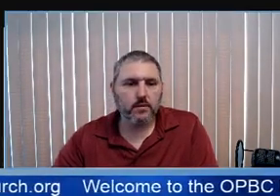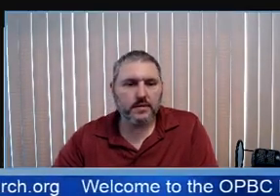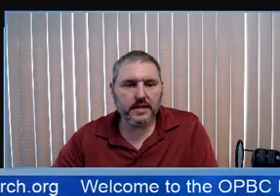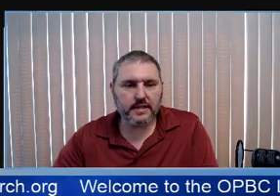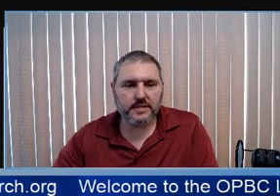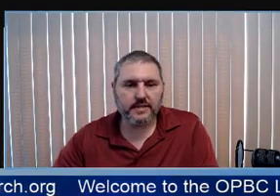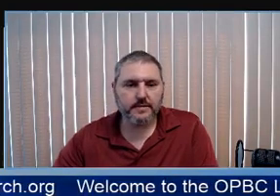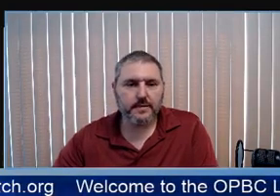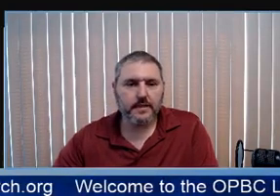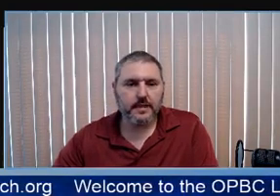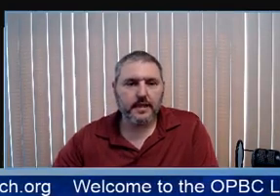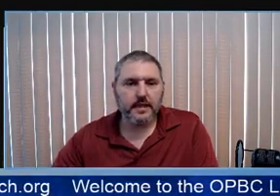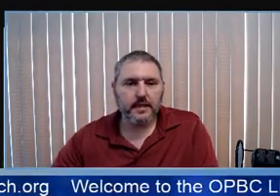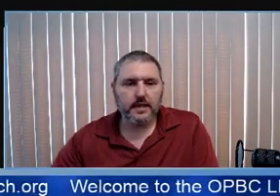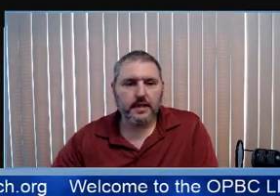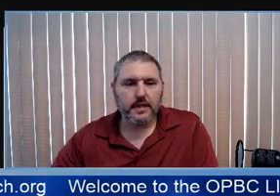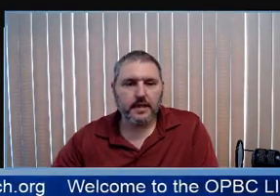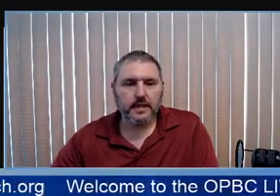Was this.